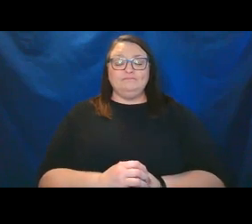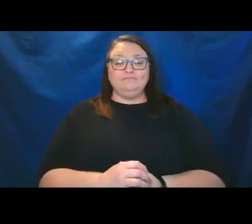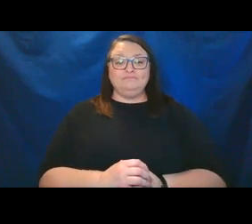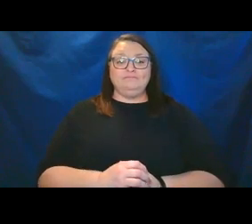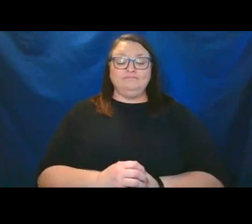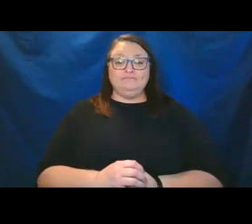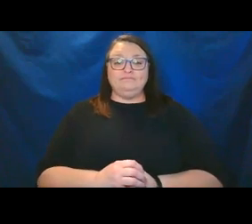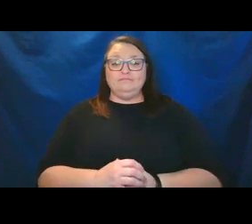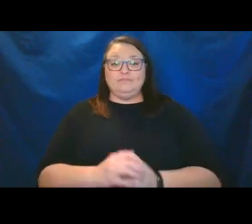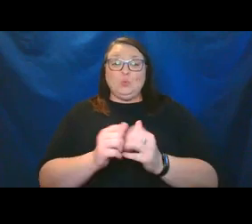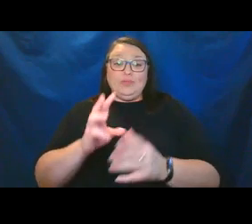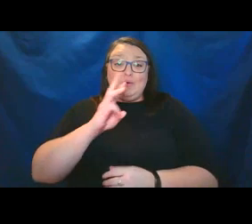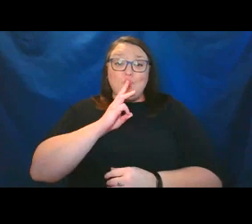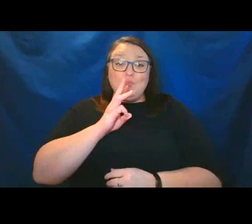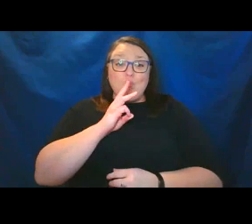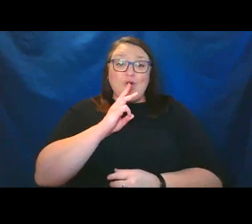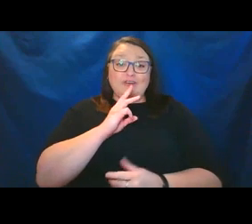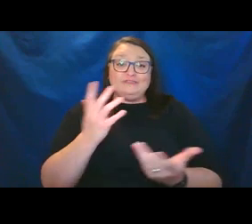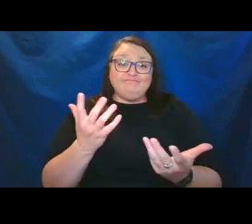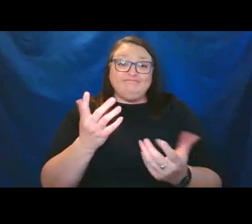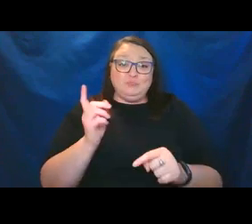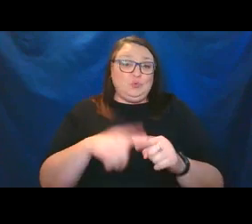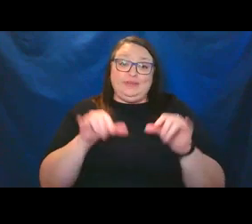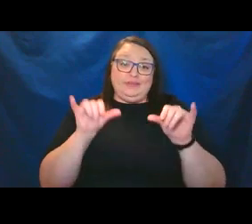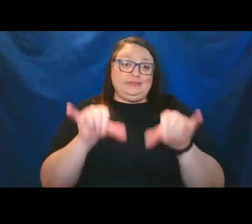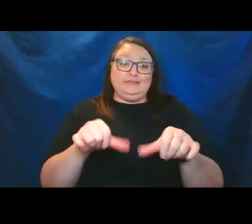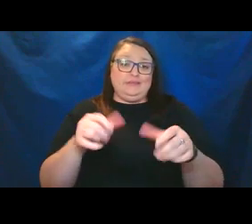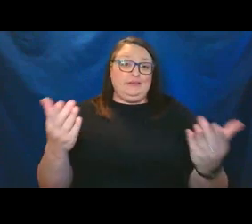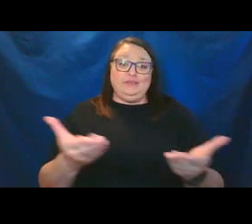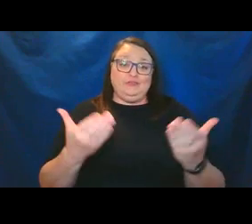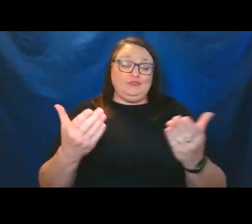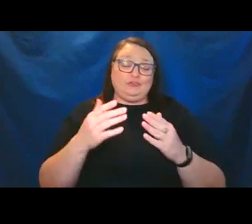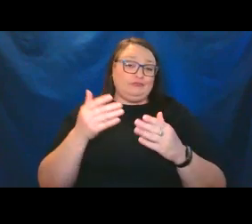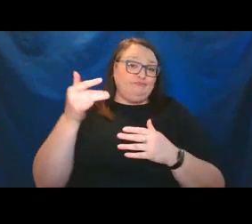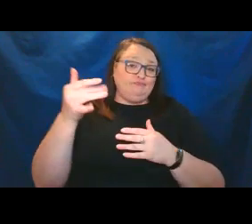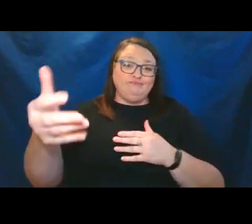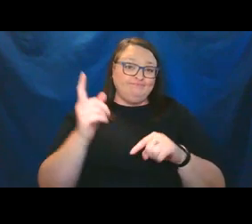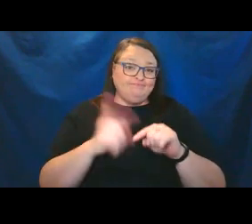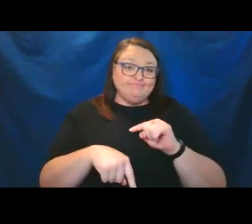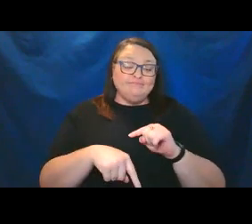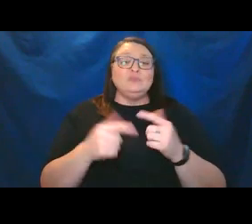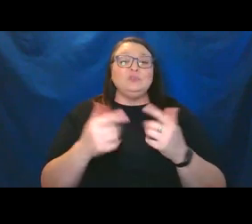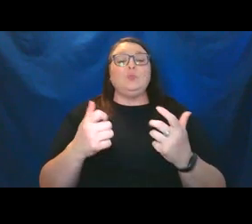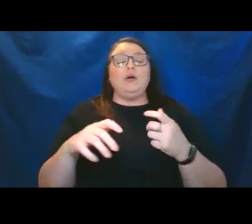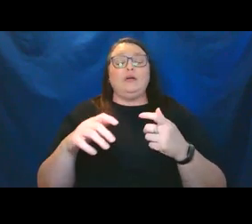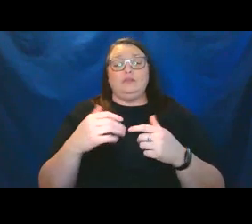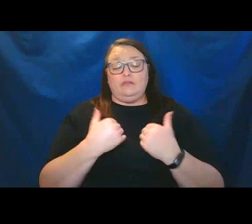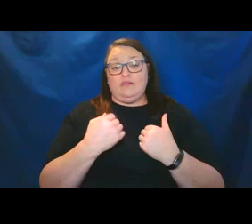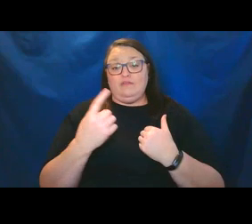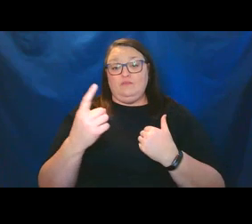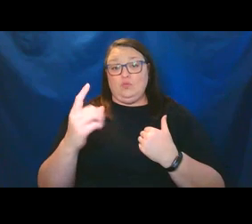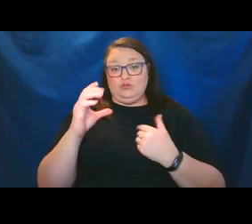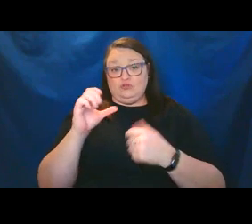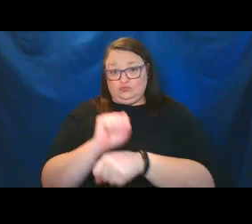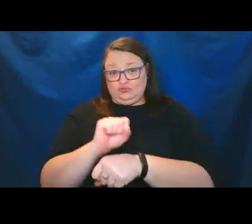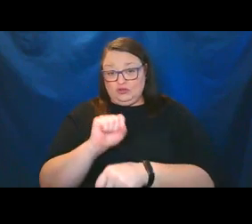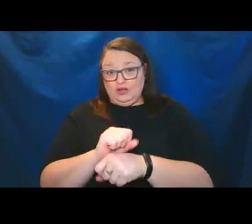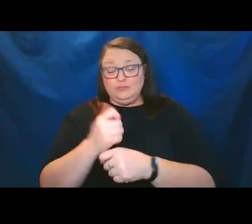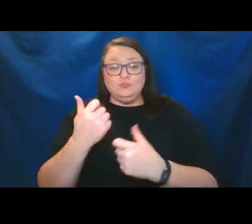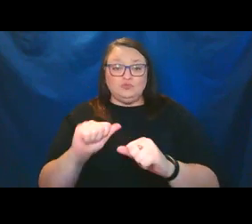Because without water, we're not going to be able to stay here very long. So in general, we're looking to fill 100 vacancies, and that's kind of a